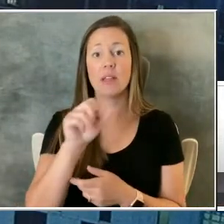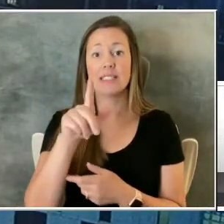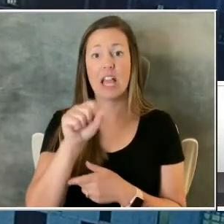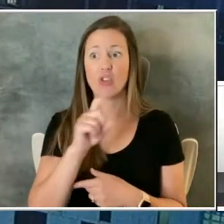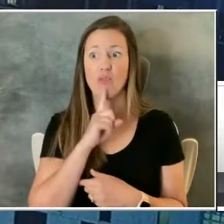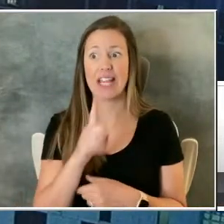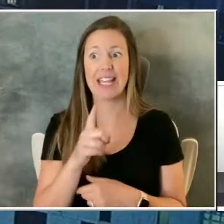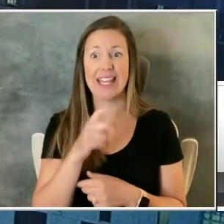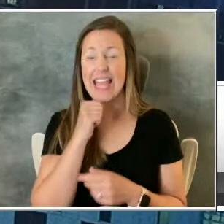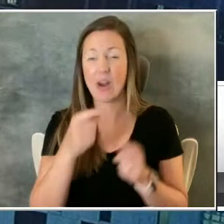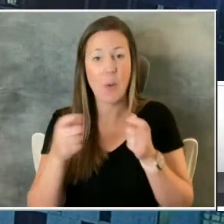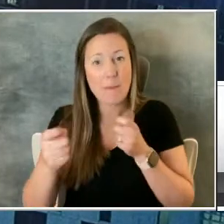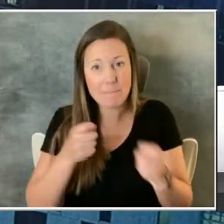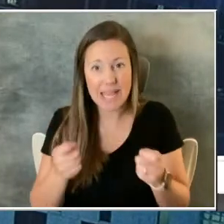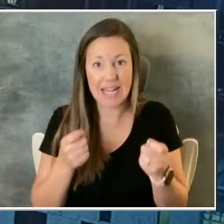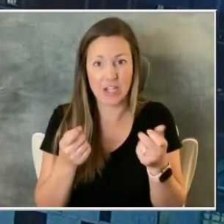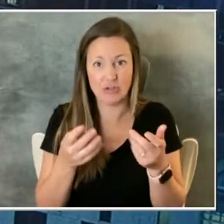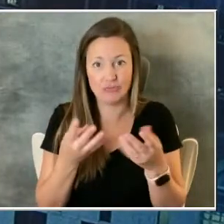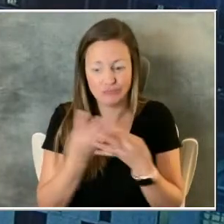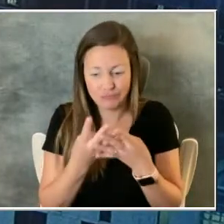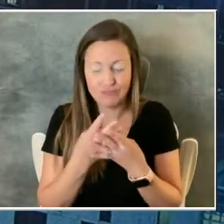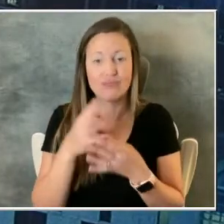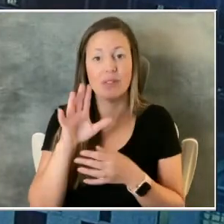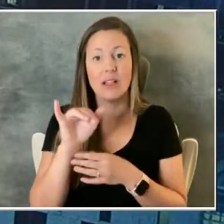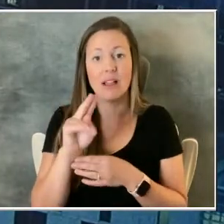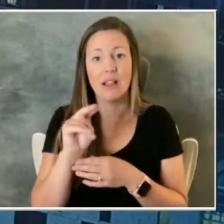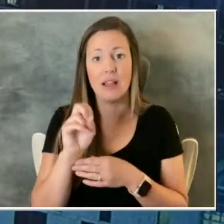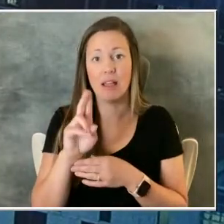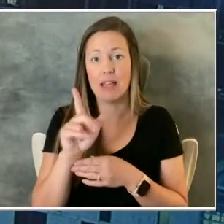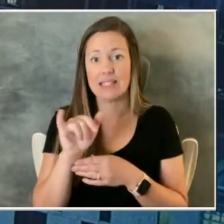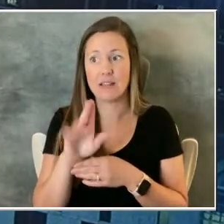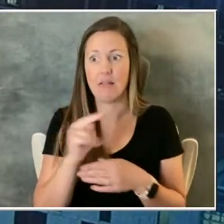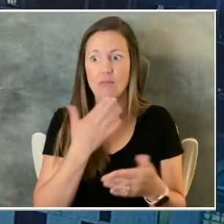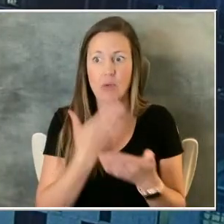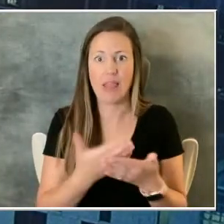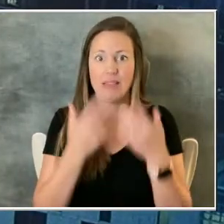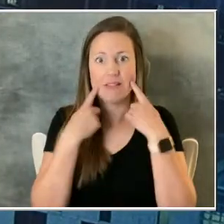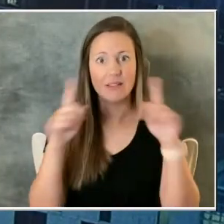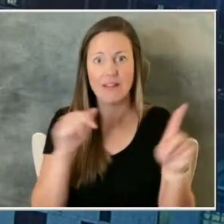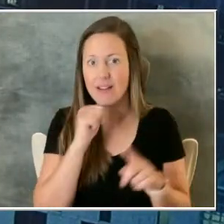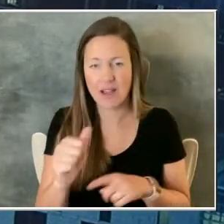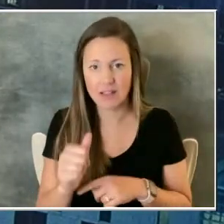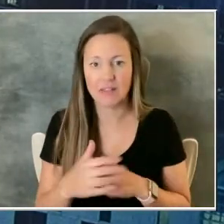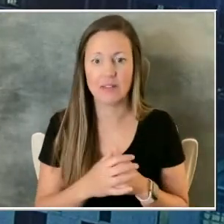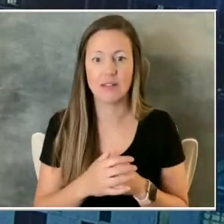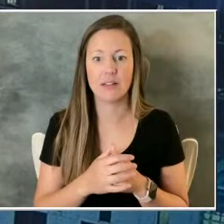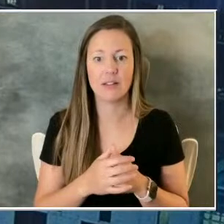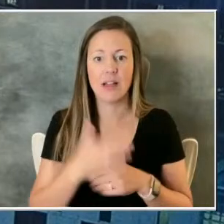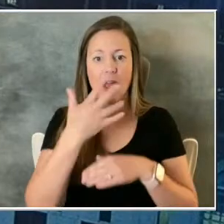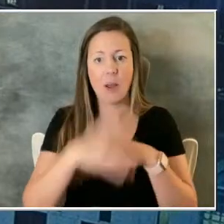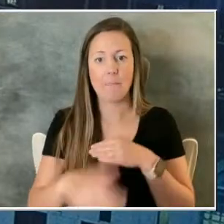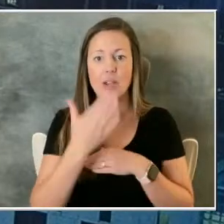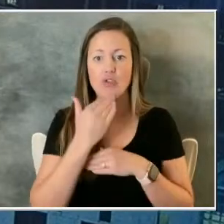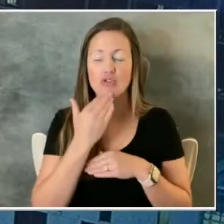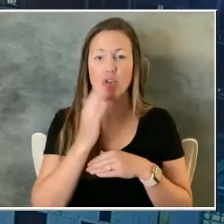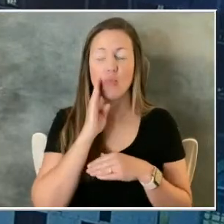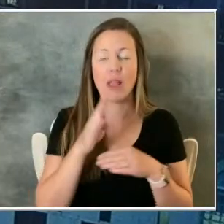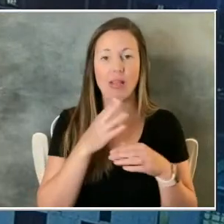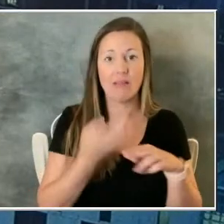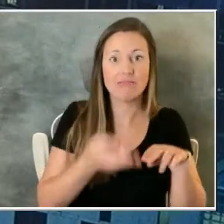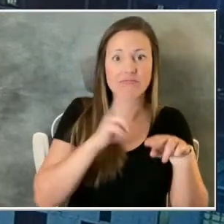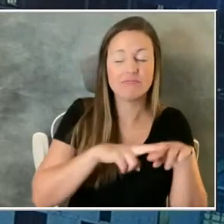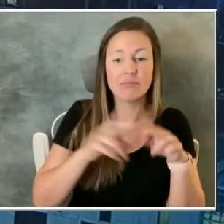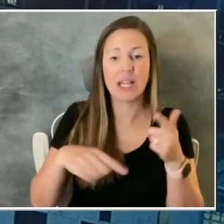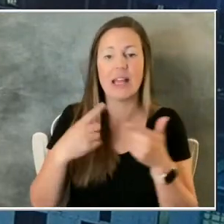insulin well or effectively, and our blood sugars go higher, and our pancreas is pumping out more and